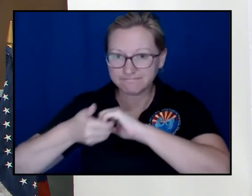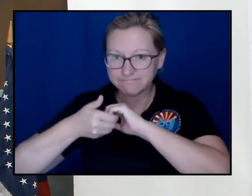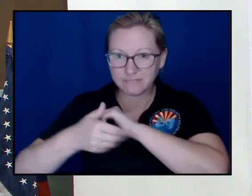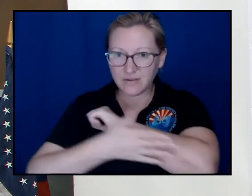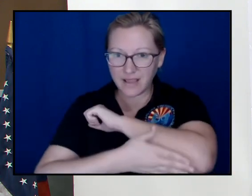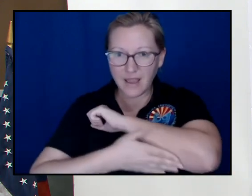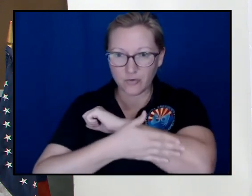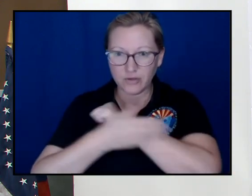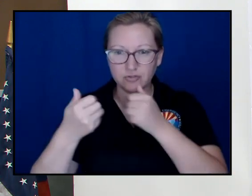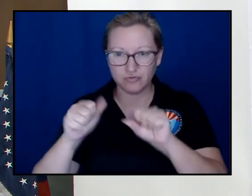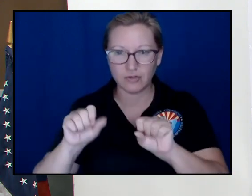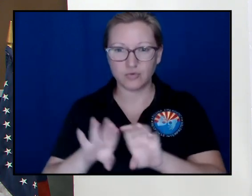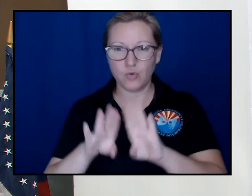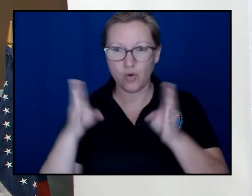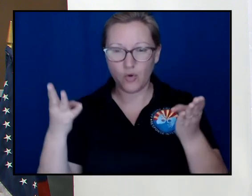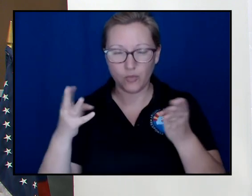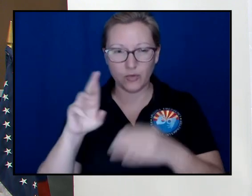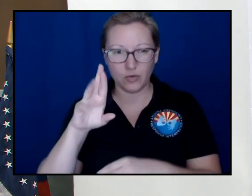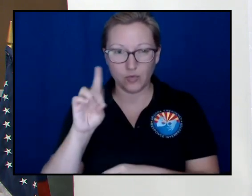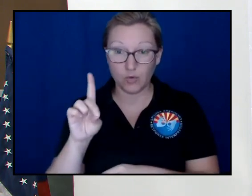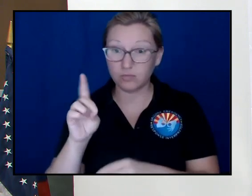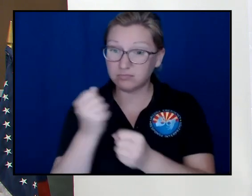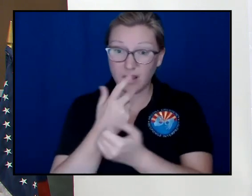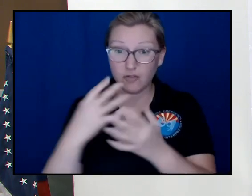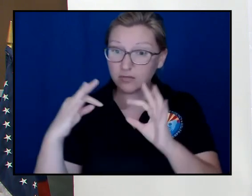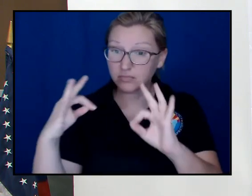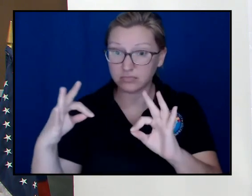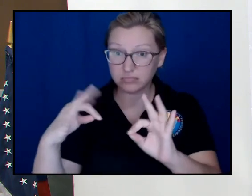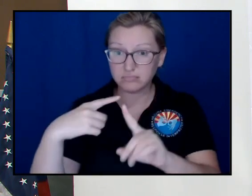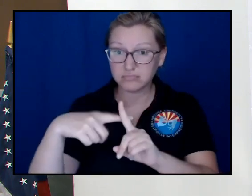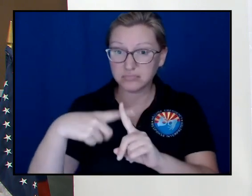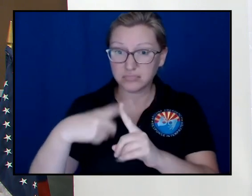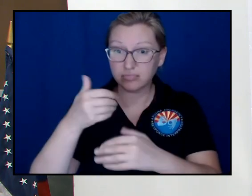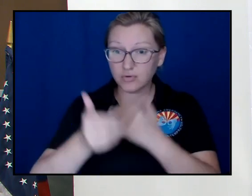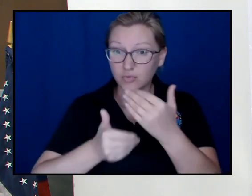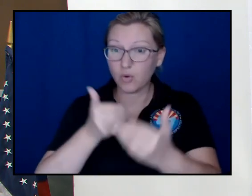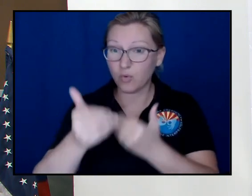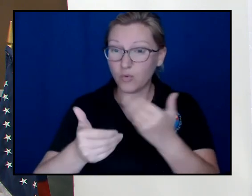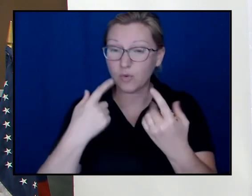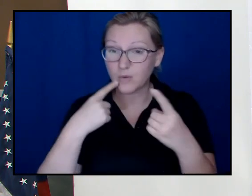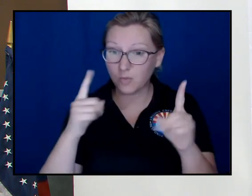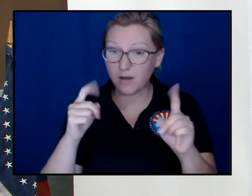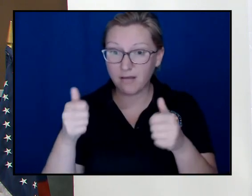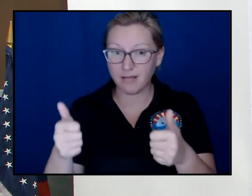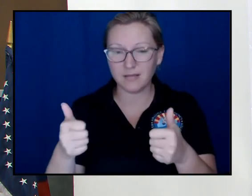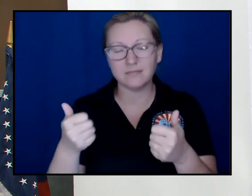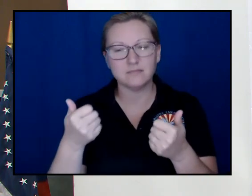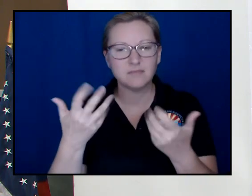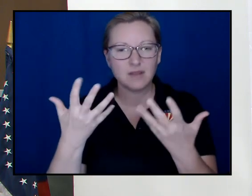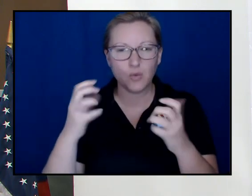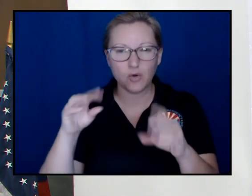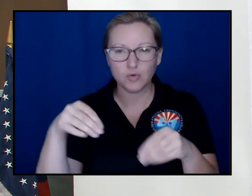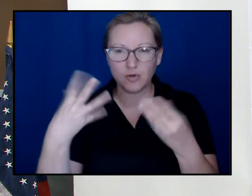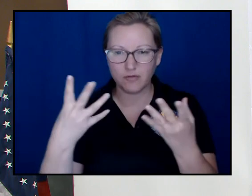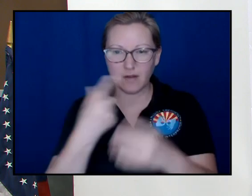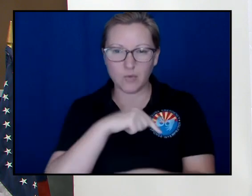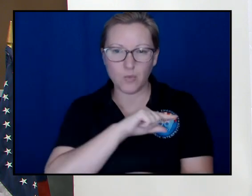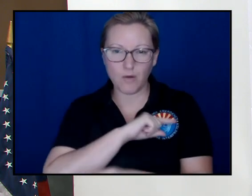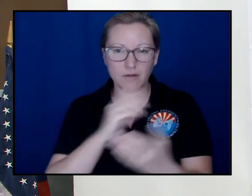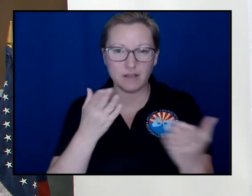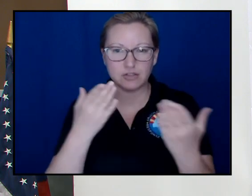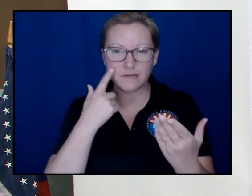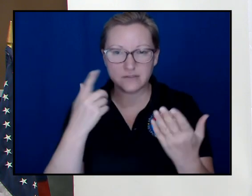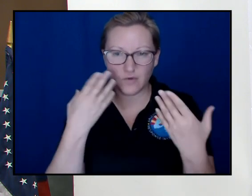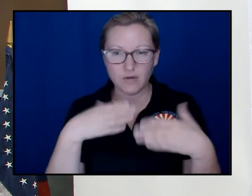everything is going good there. They're trying to ensure that they provide the quality service for the public and doing the